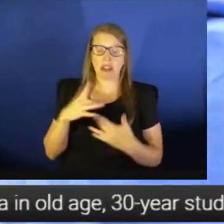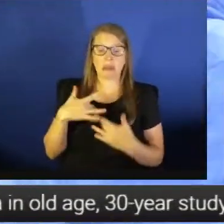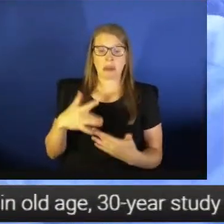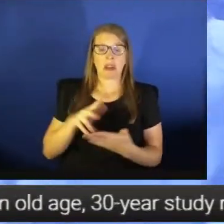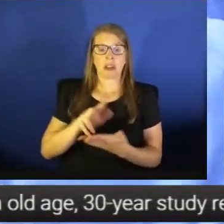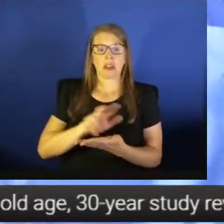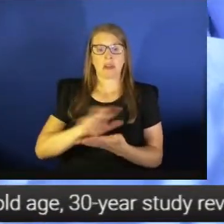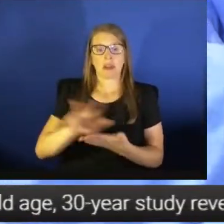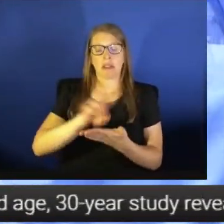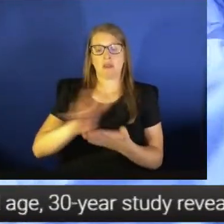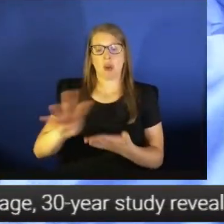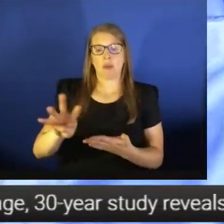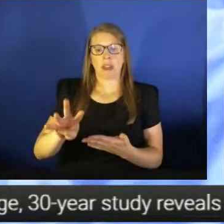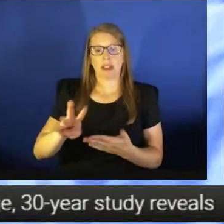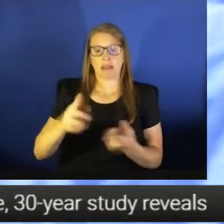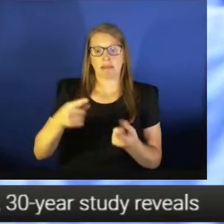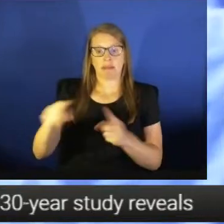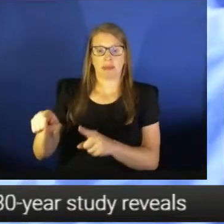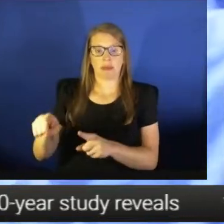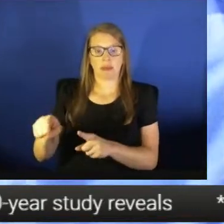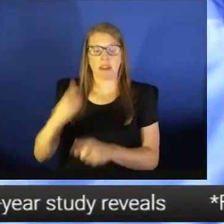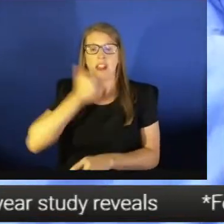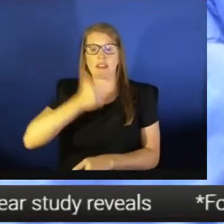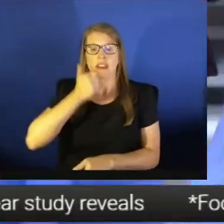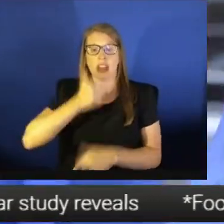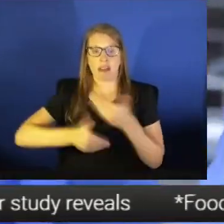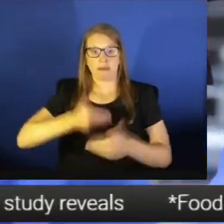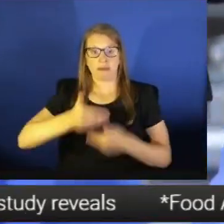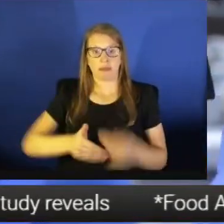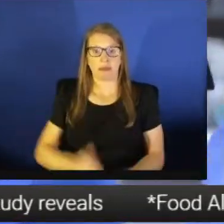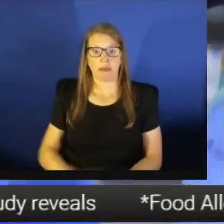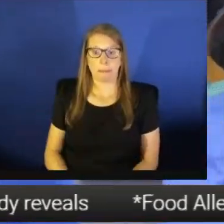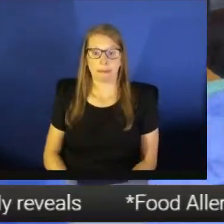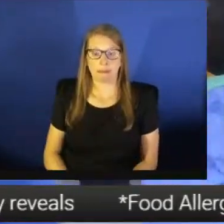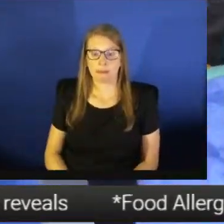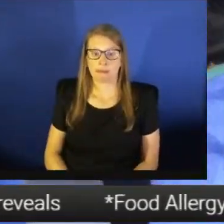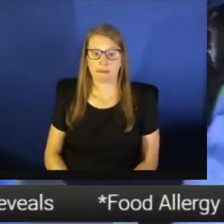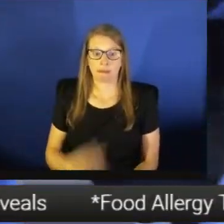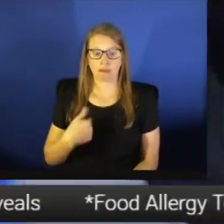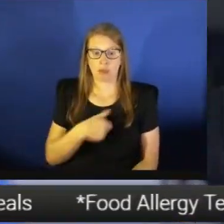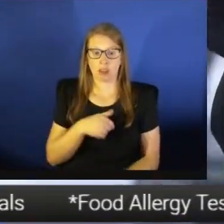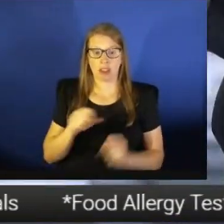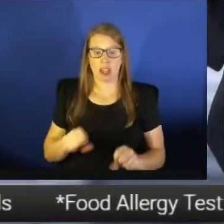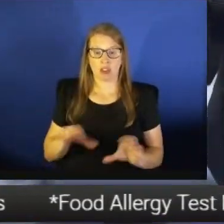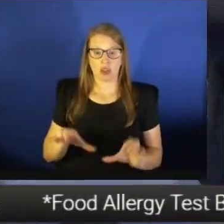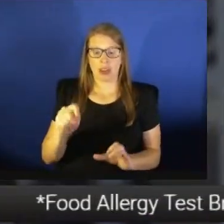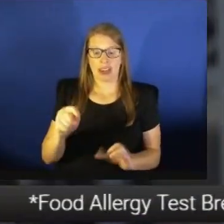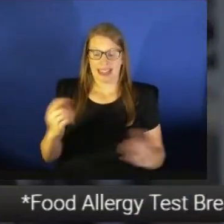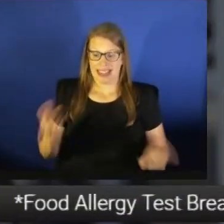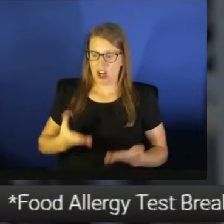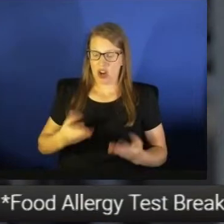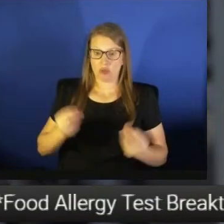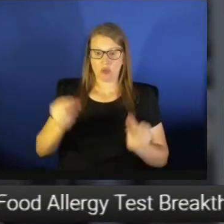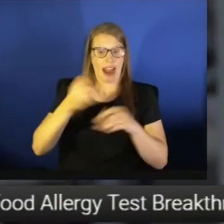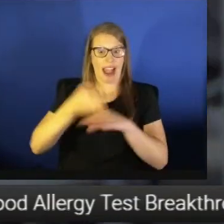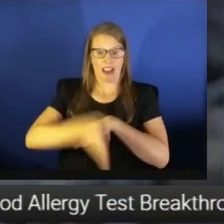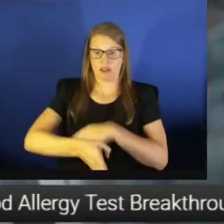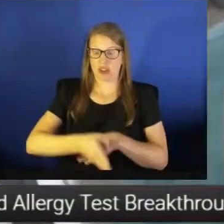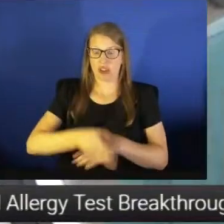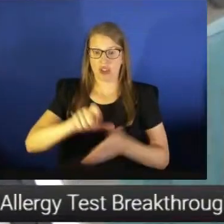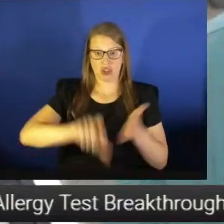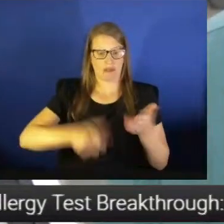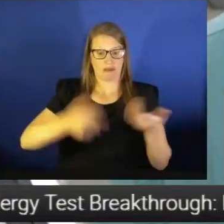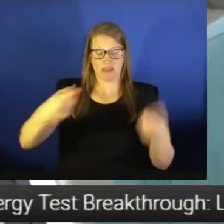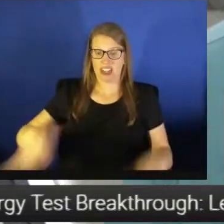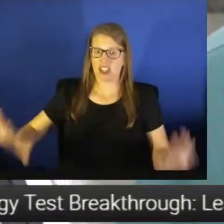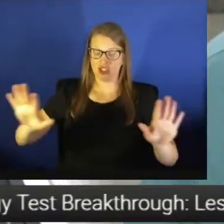weeks on a daily basis, we can do it right here, right after the surgical procedure is done, so